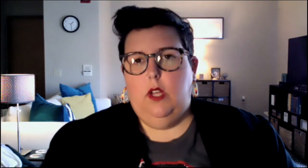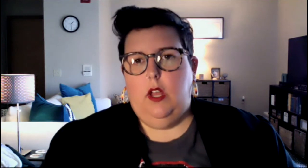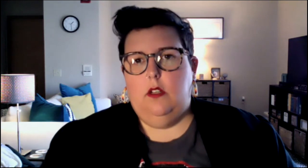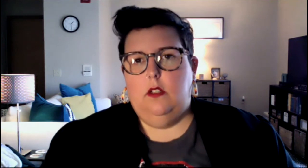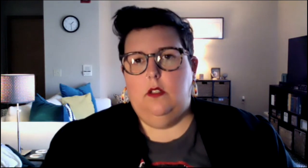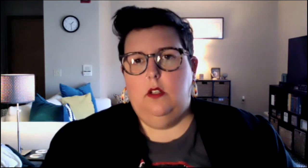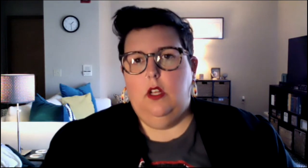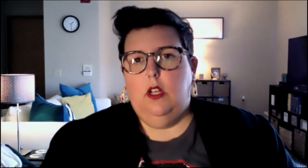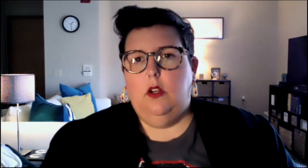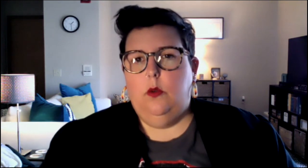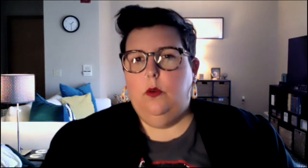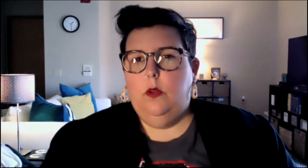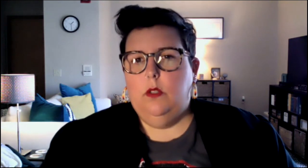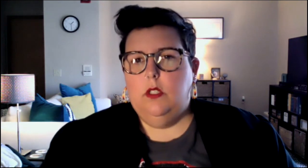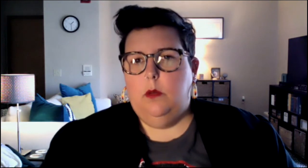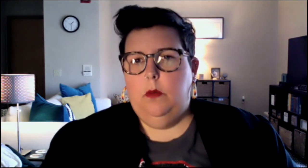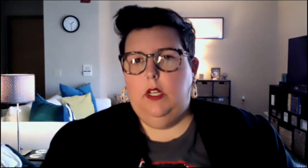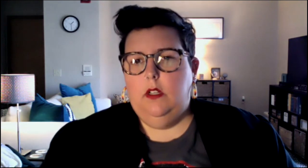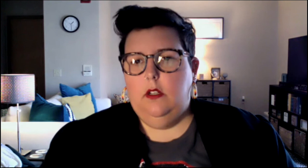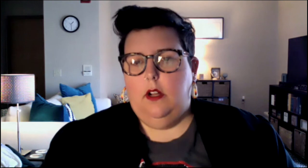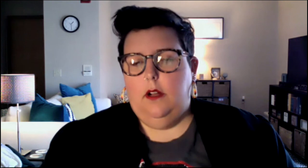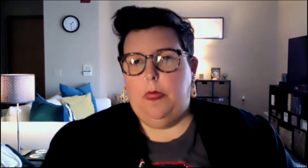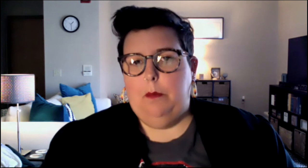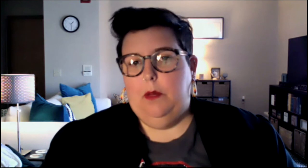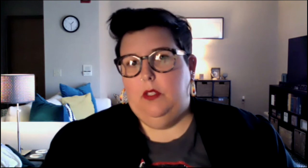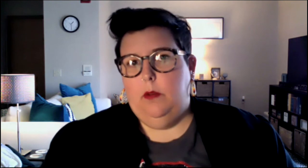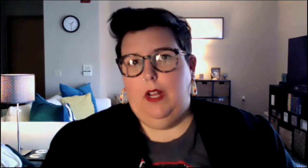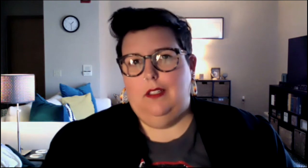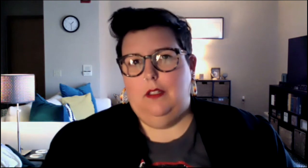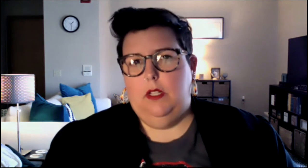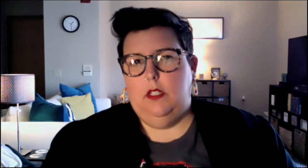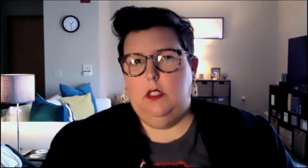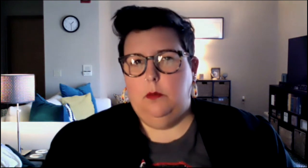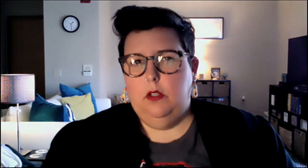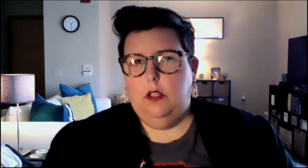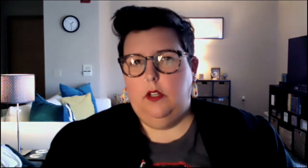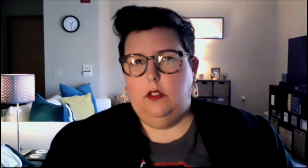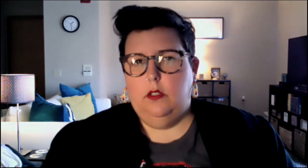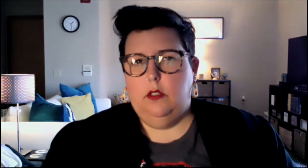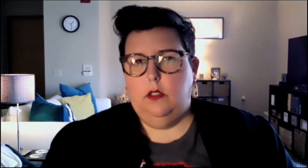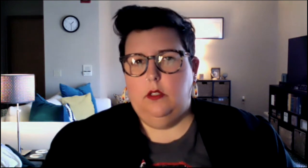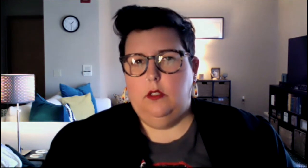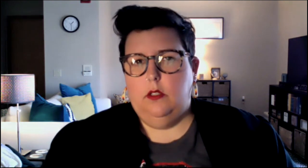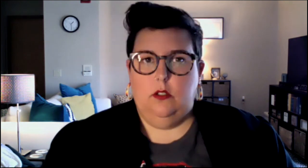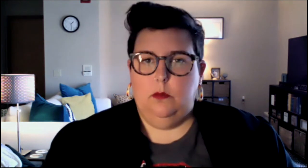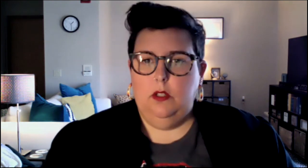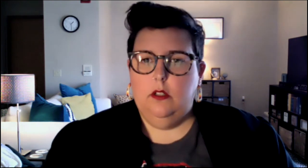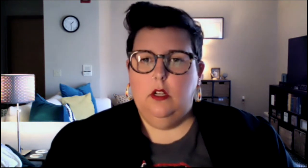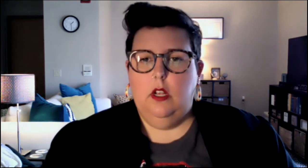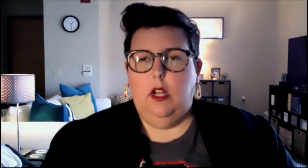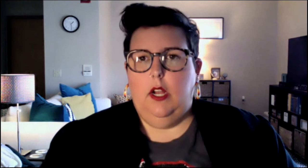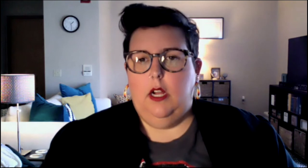you can't go through it with somebody. Maybe someone has something that's similar, like your experiences are